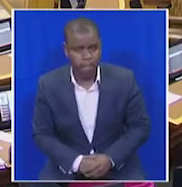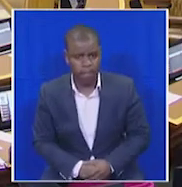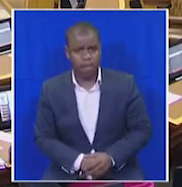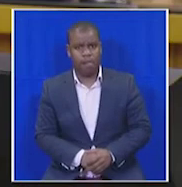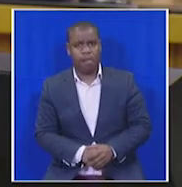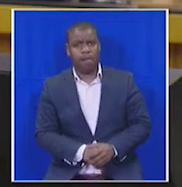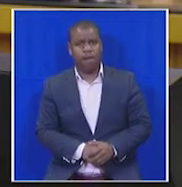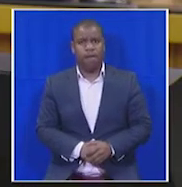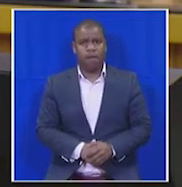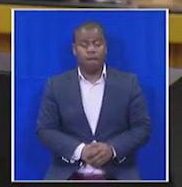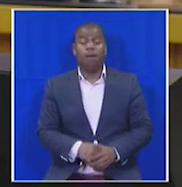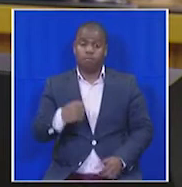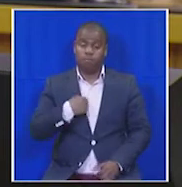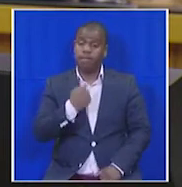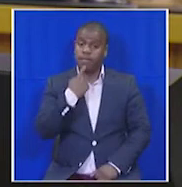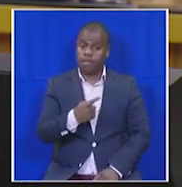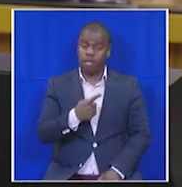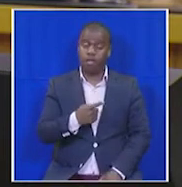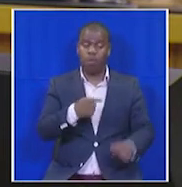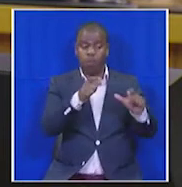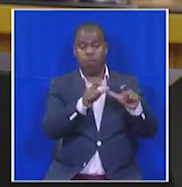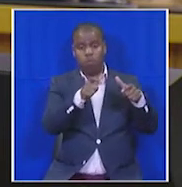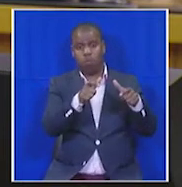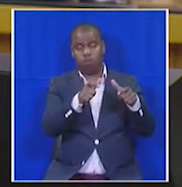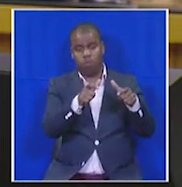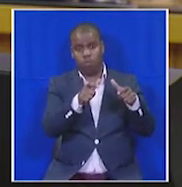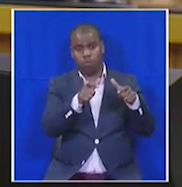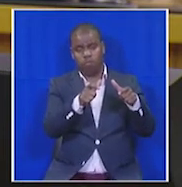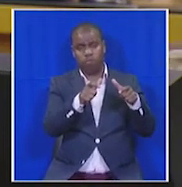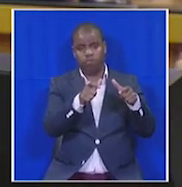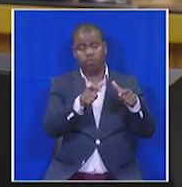As I've said it before, Honorable Speaker,